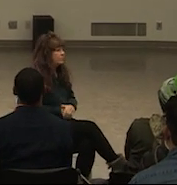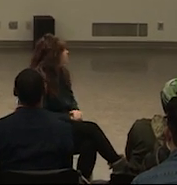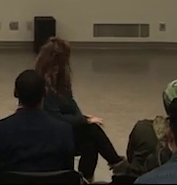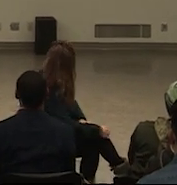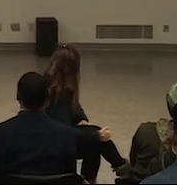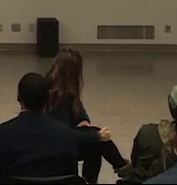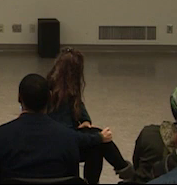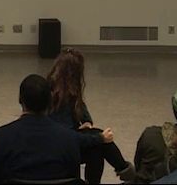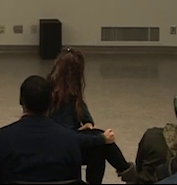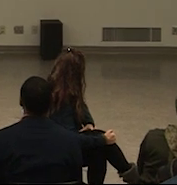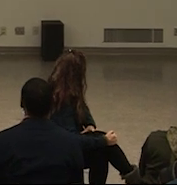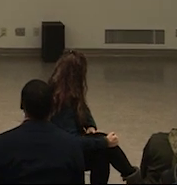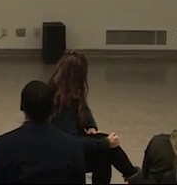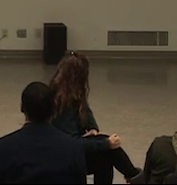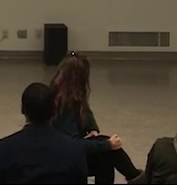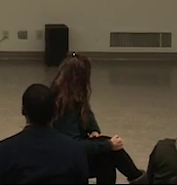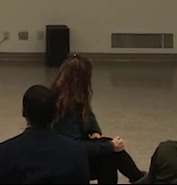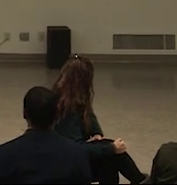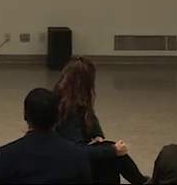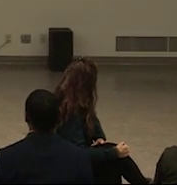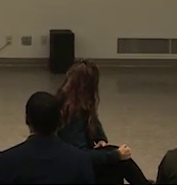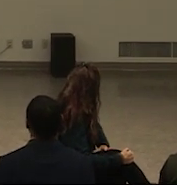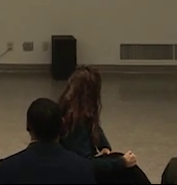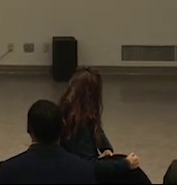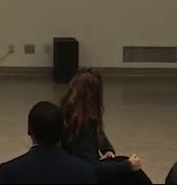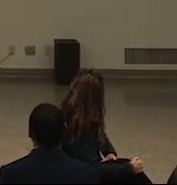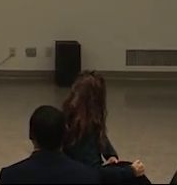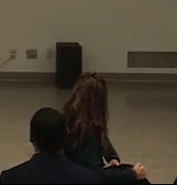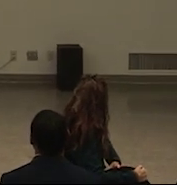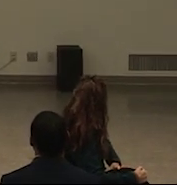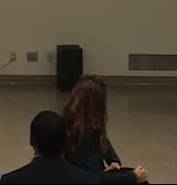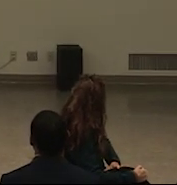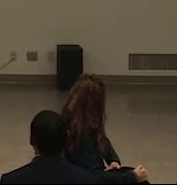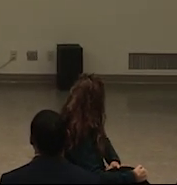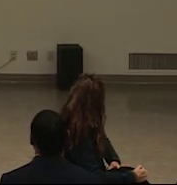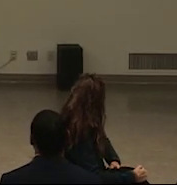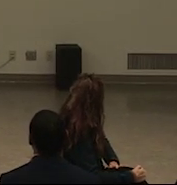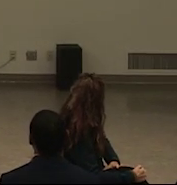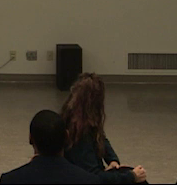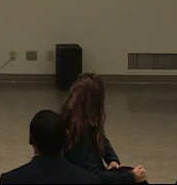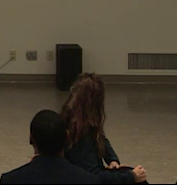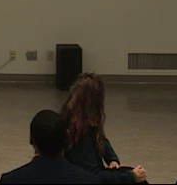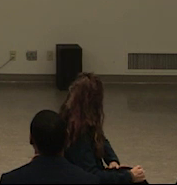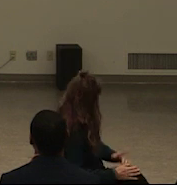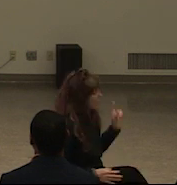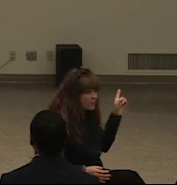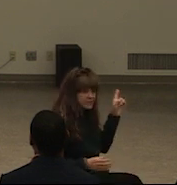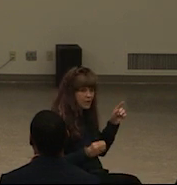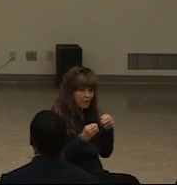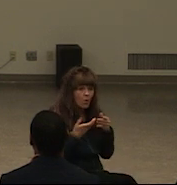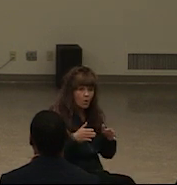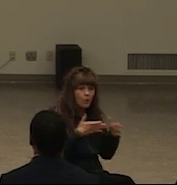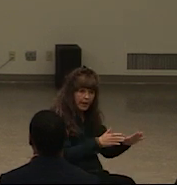more digestible, palatable ways in which this shows up in the daily. So their work is around like, how does white supremacy